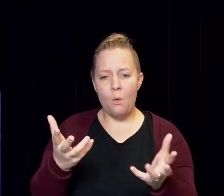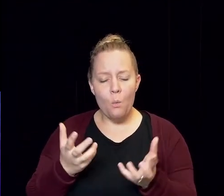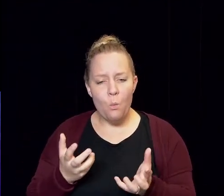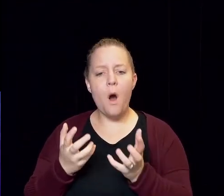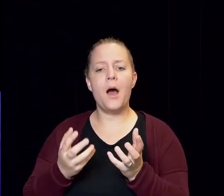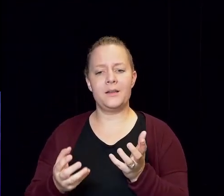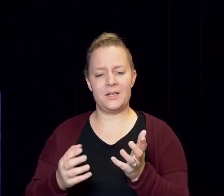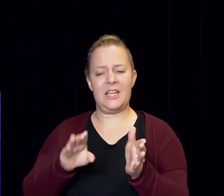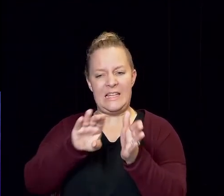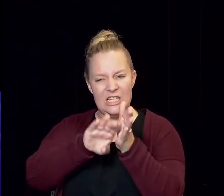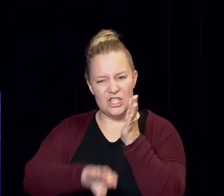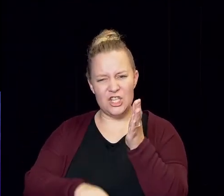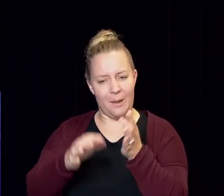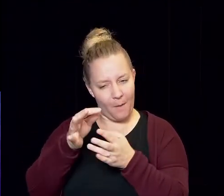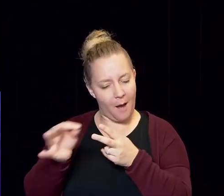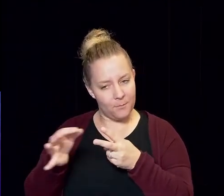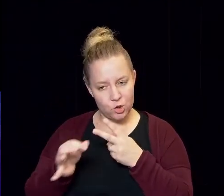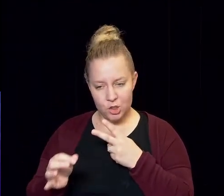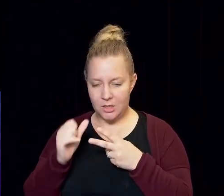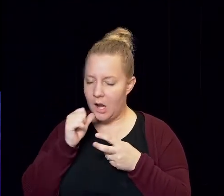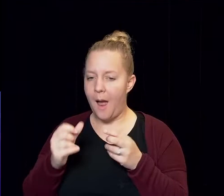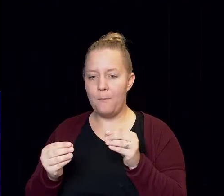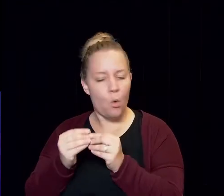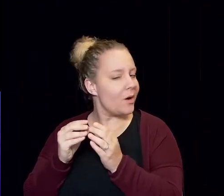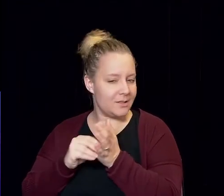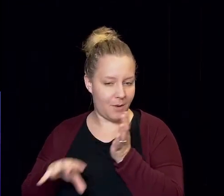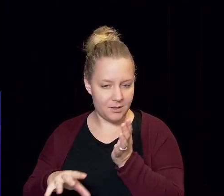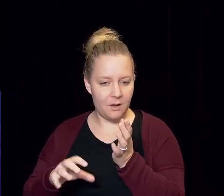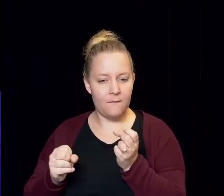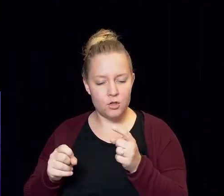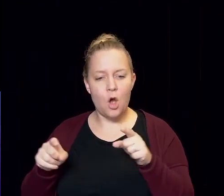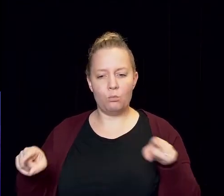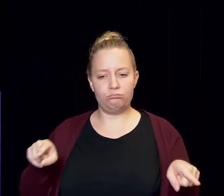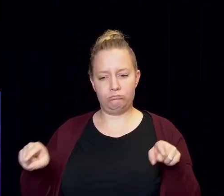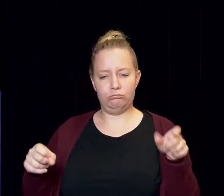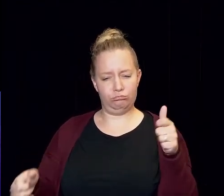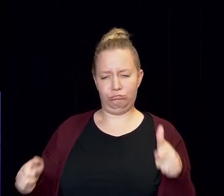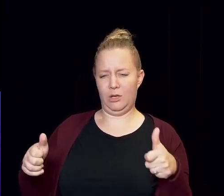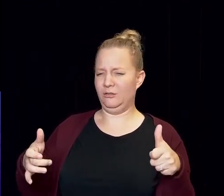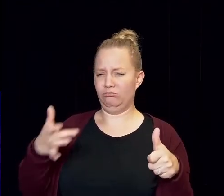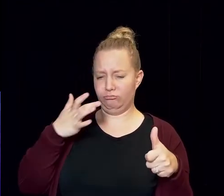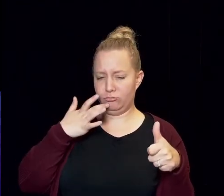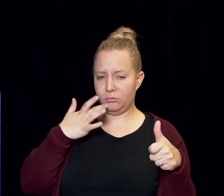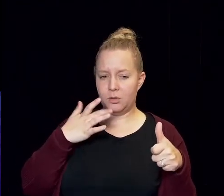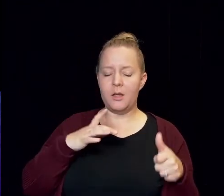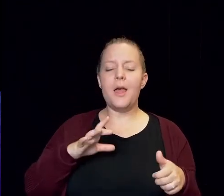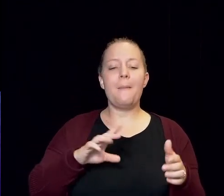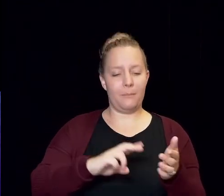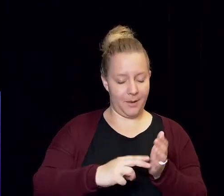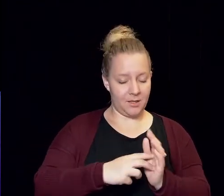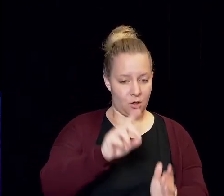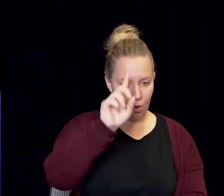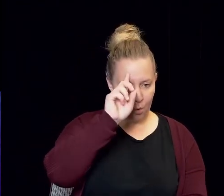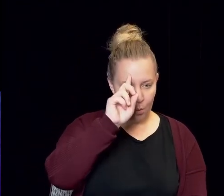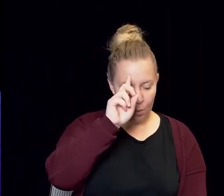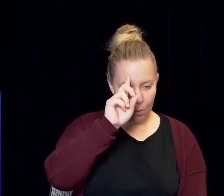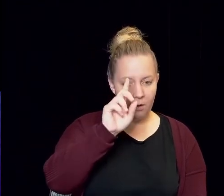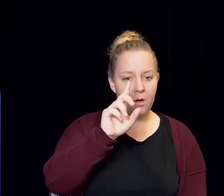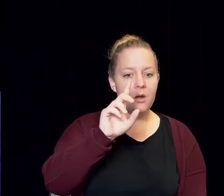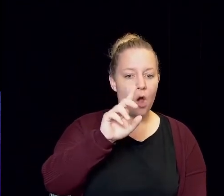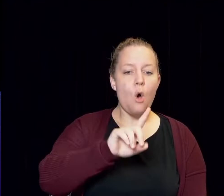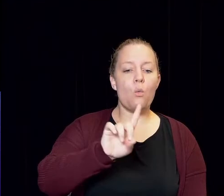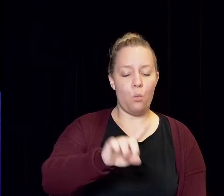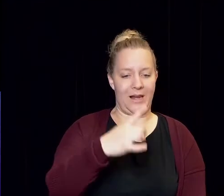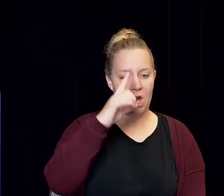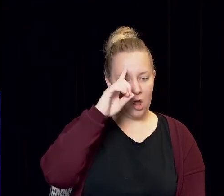that this bookstore over here for the $1.20 per book is going to be the better buy. So to justify that, justify